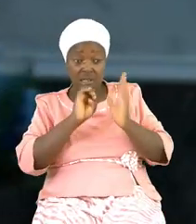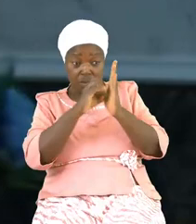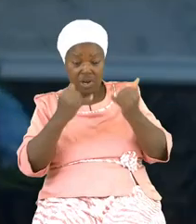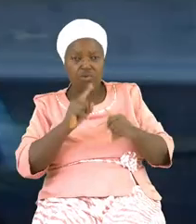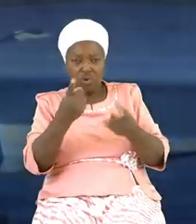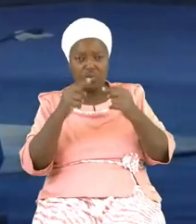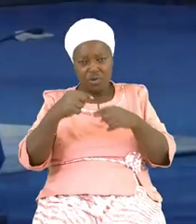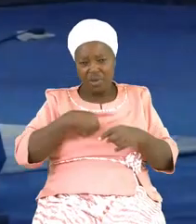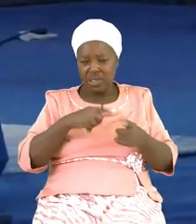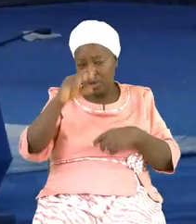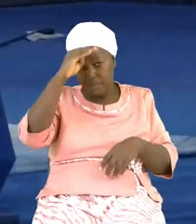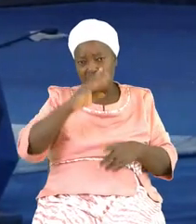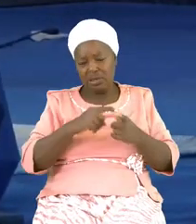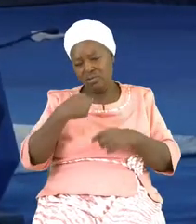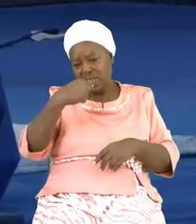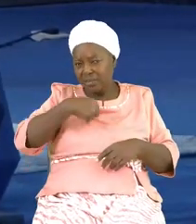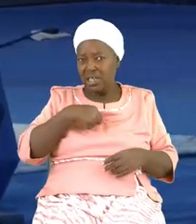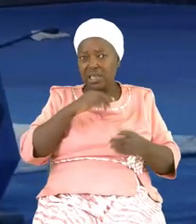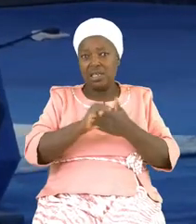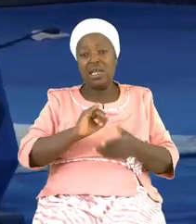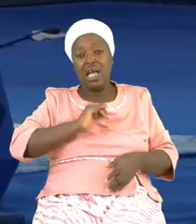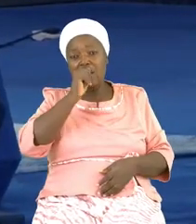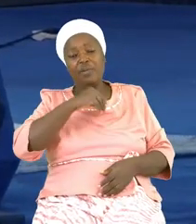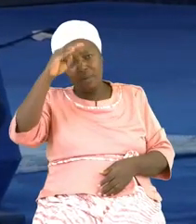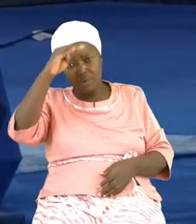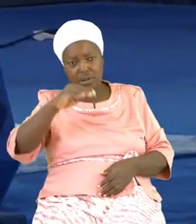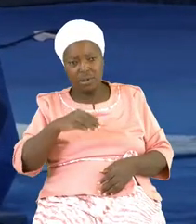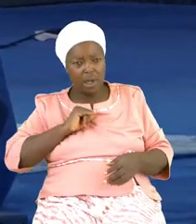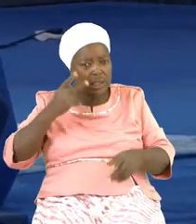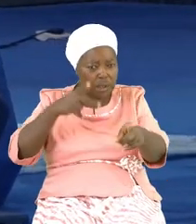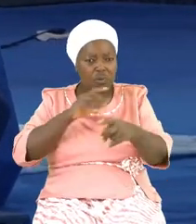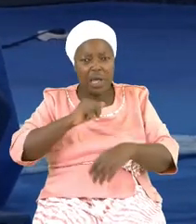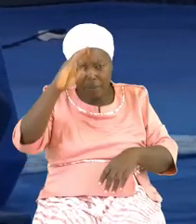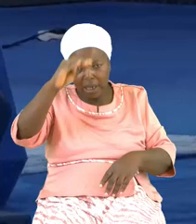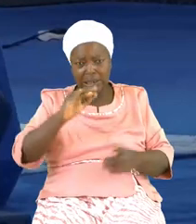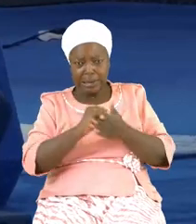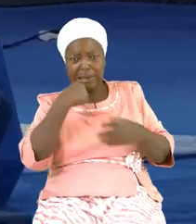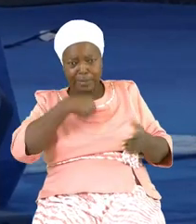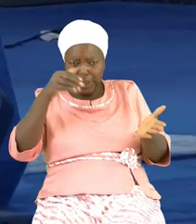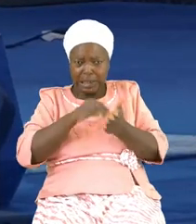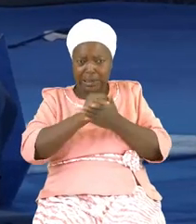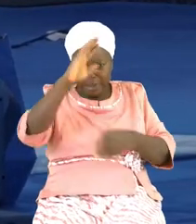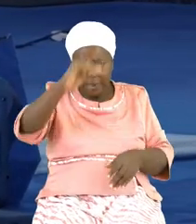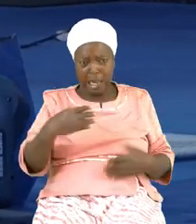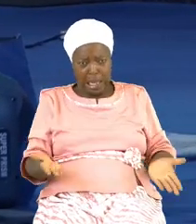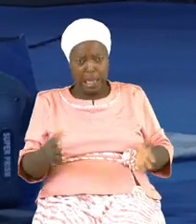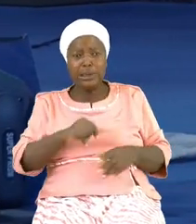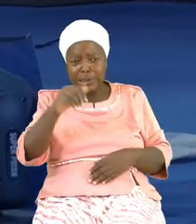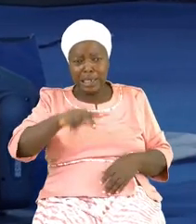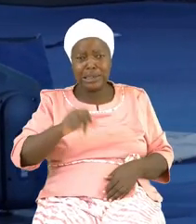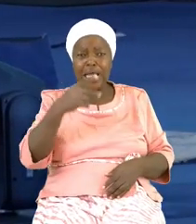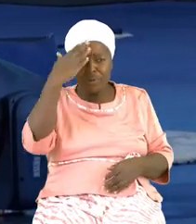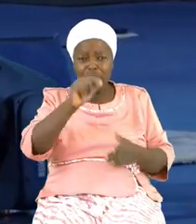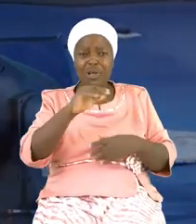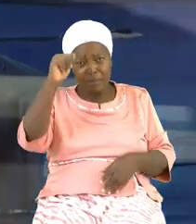you say, I am a man. I said, that's right. I can see that even before you said that. Or you came and you said,